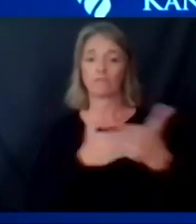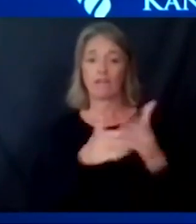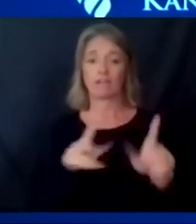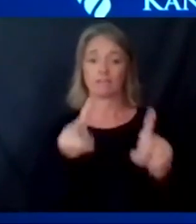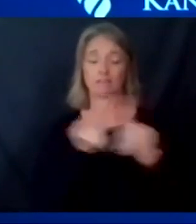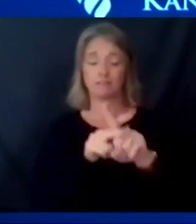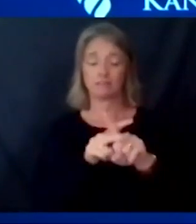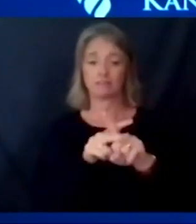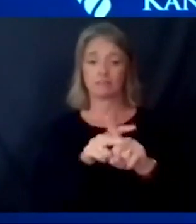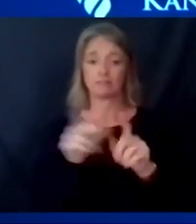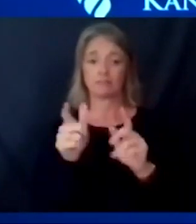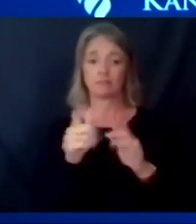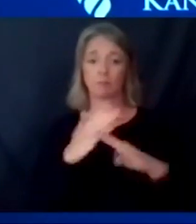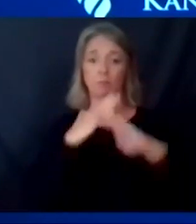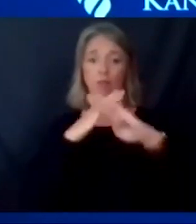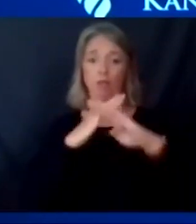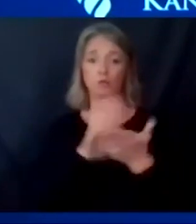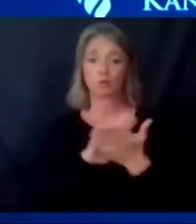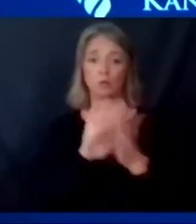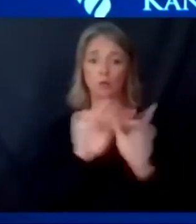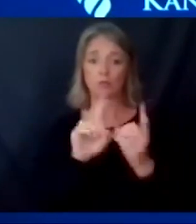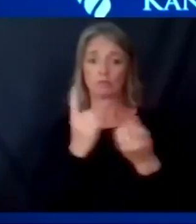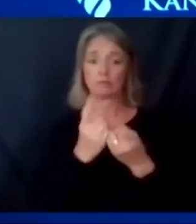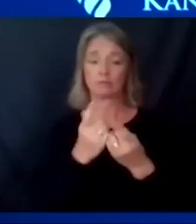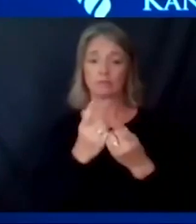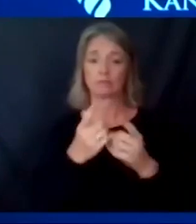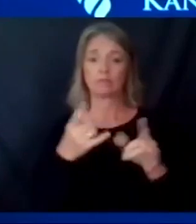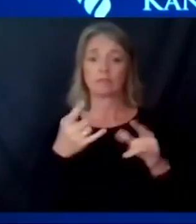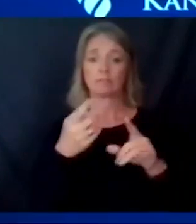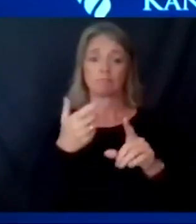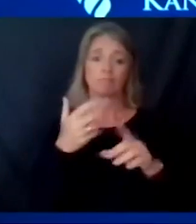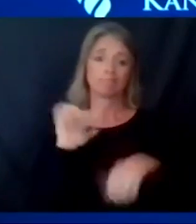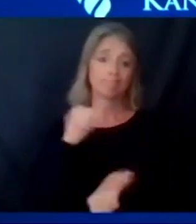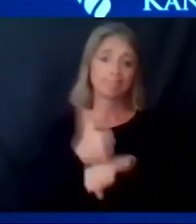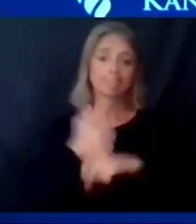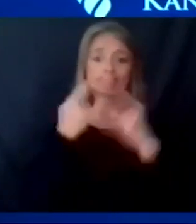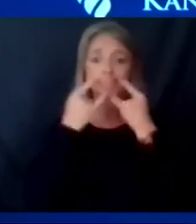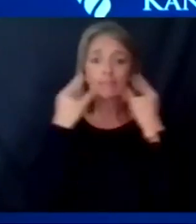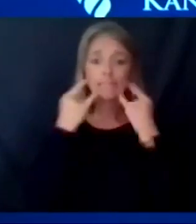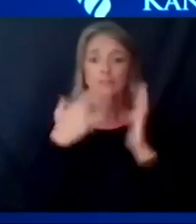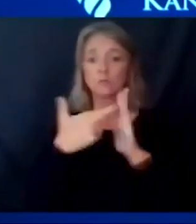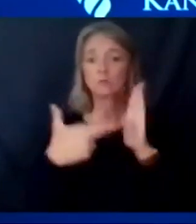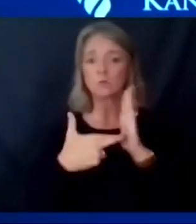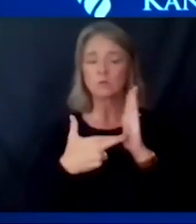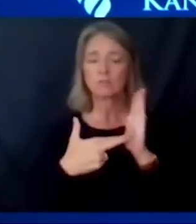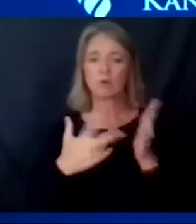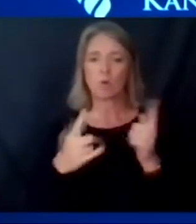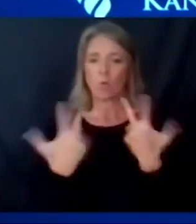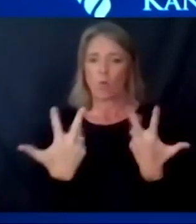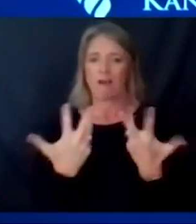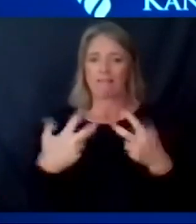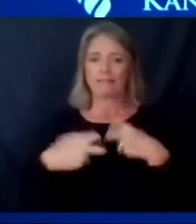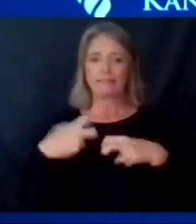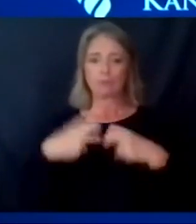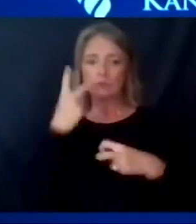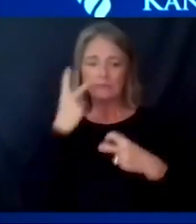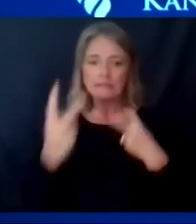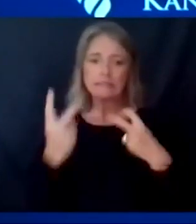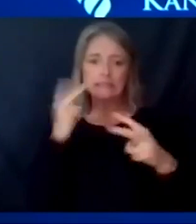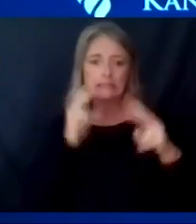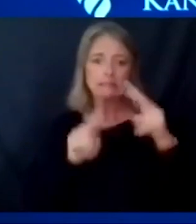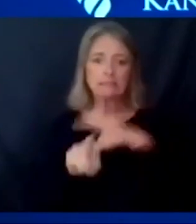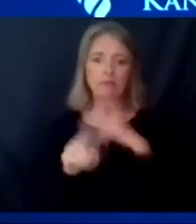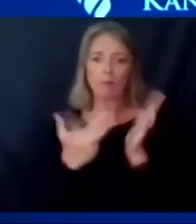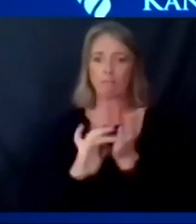school districts in Missouri from imposing masking rules. What's your take? What are the difficulties you foresee from a medical side if this suit